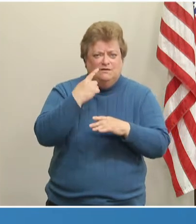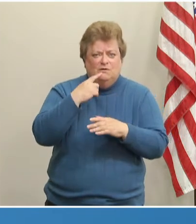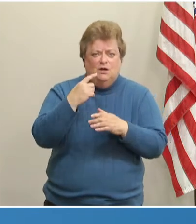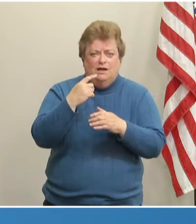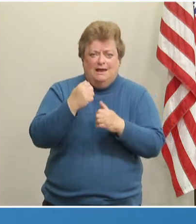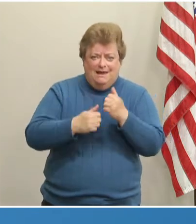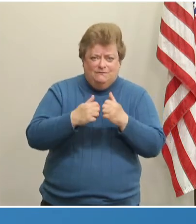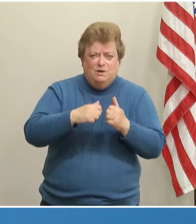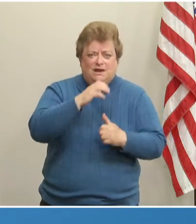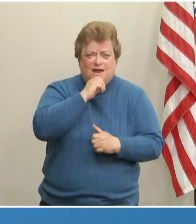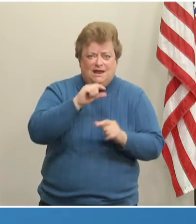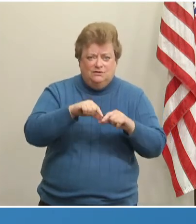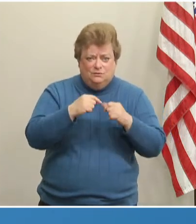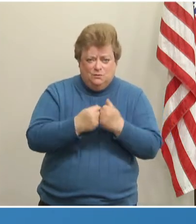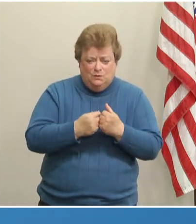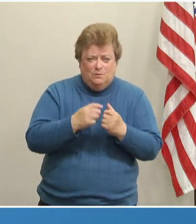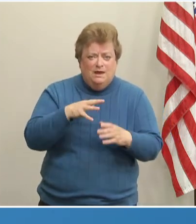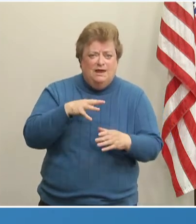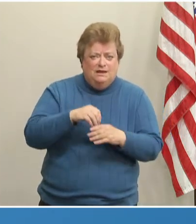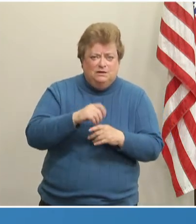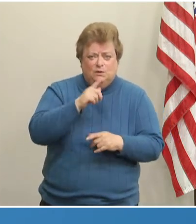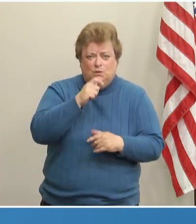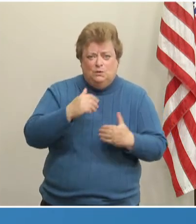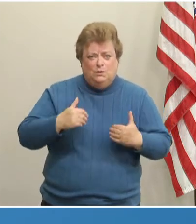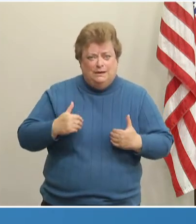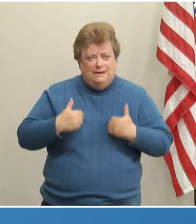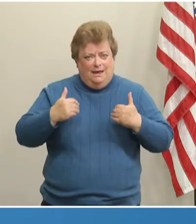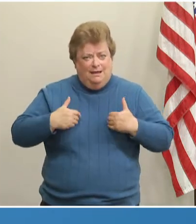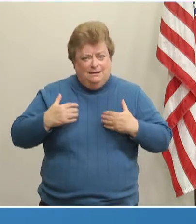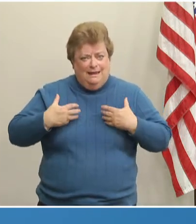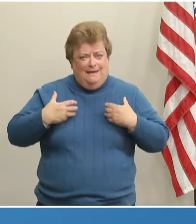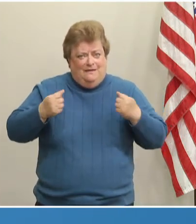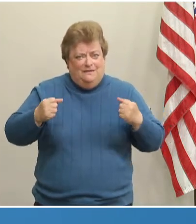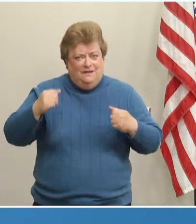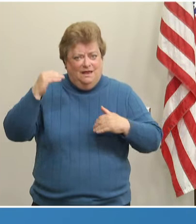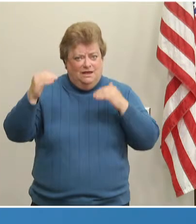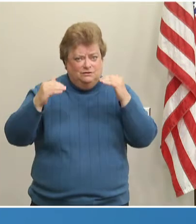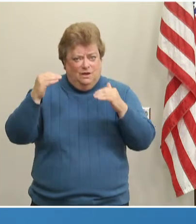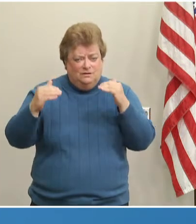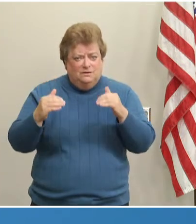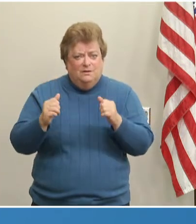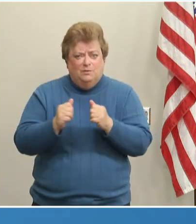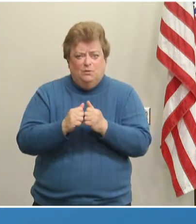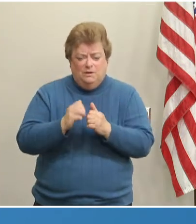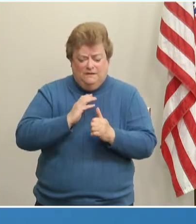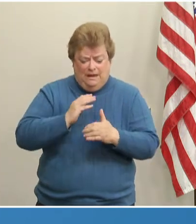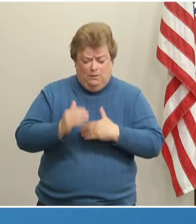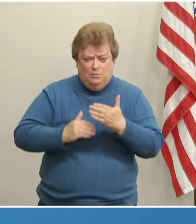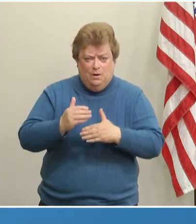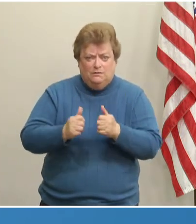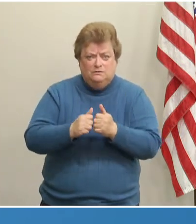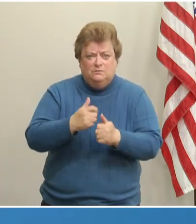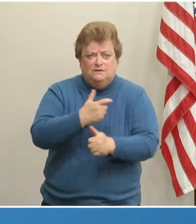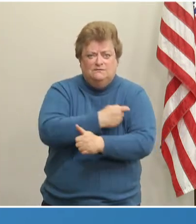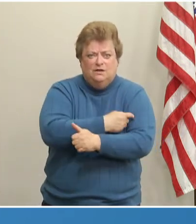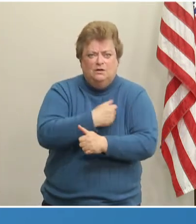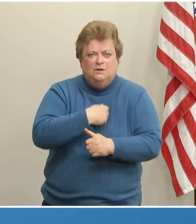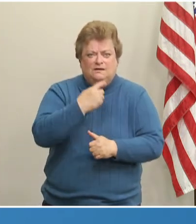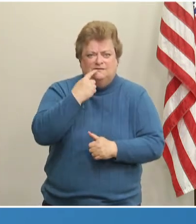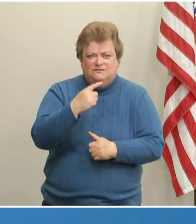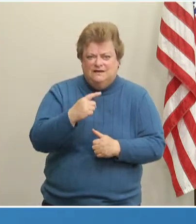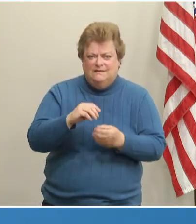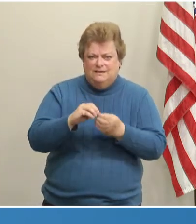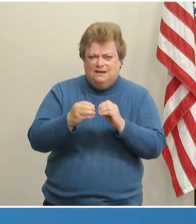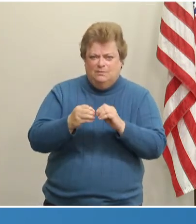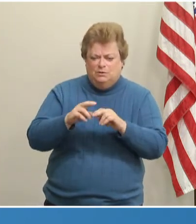group, including younger and healthier adults. Due to the progress with vaccinations, we've been seeing a steady decline in